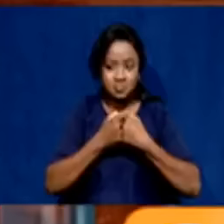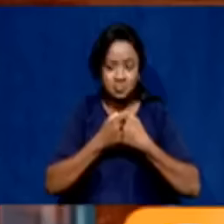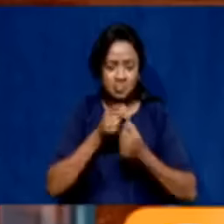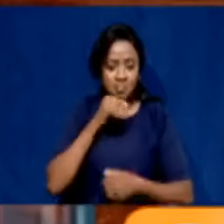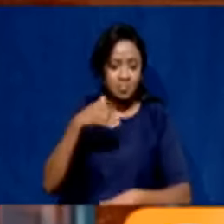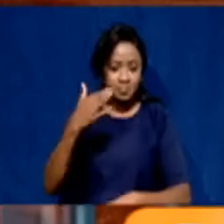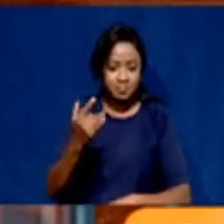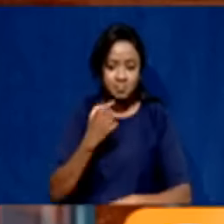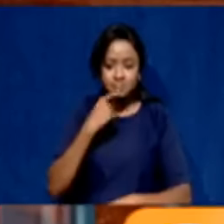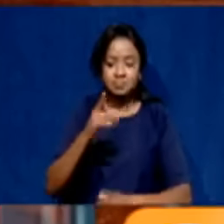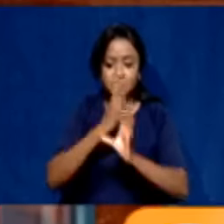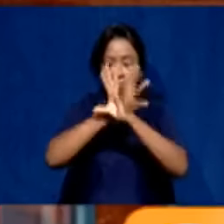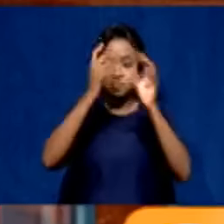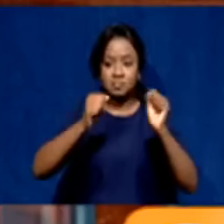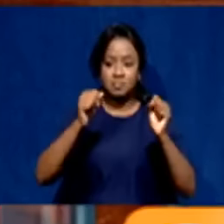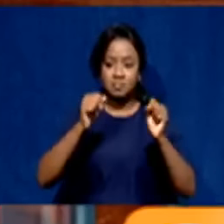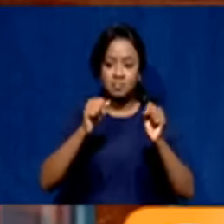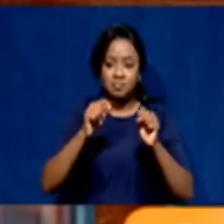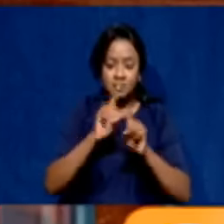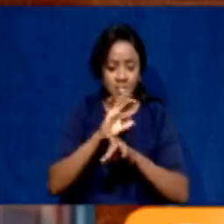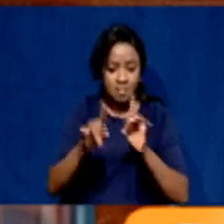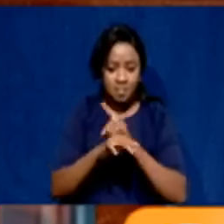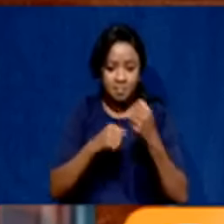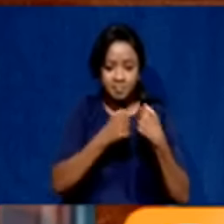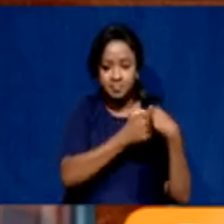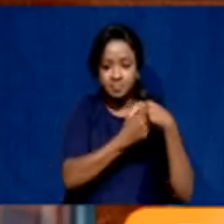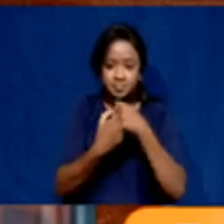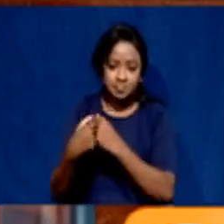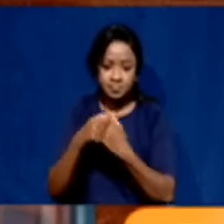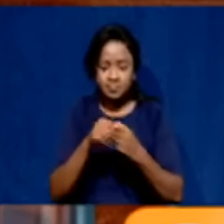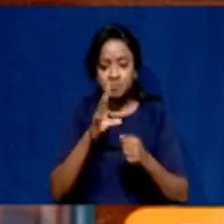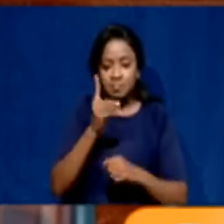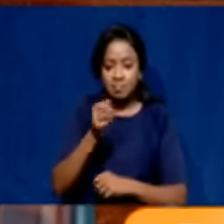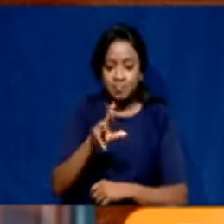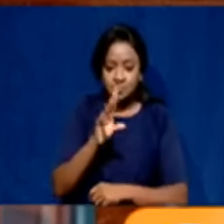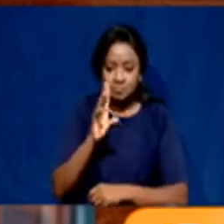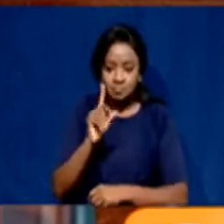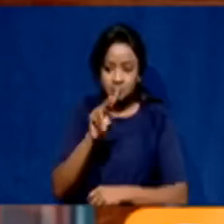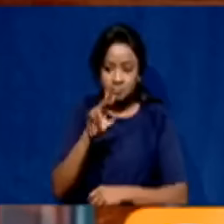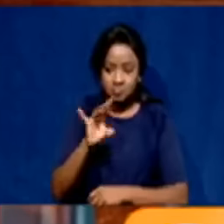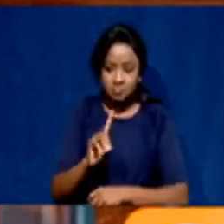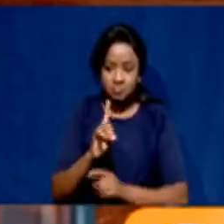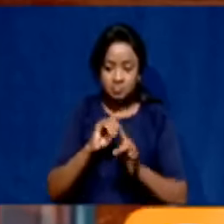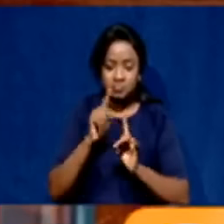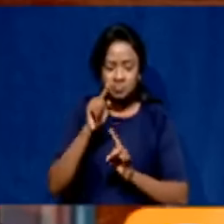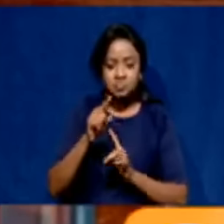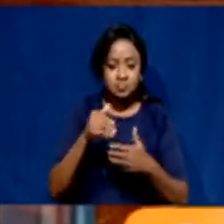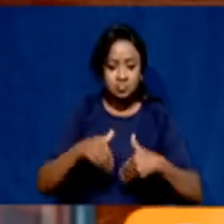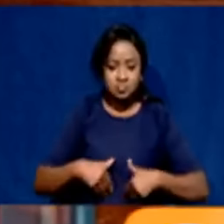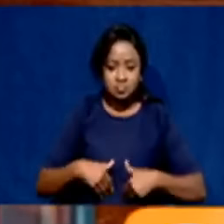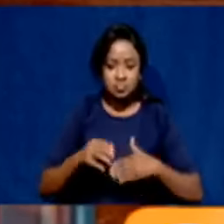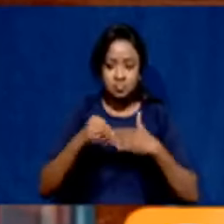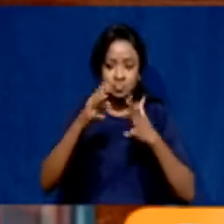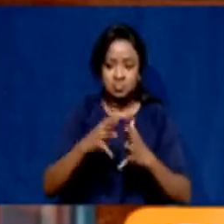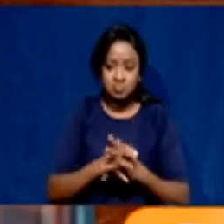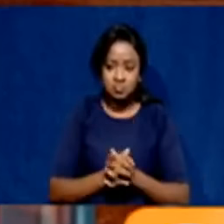who has taught the president of this pushback is one guy called Dr. David Ndii. He's a real Engels for the Karl Marx, for the